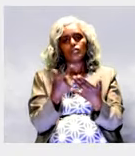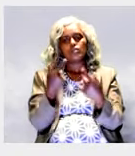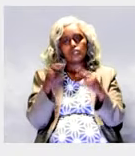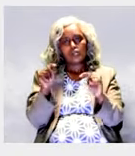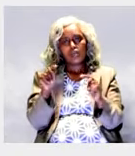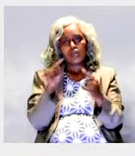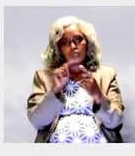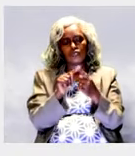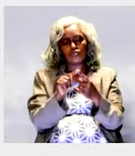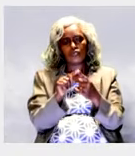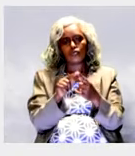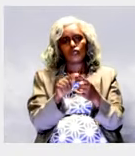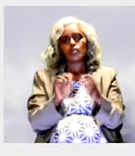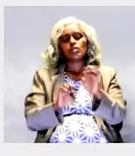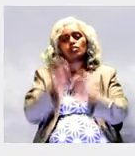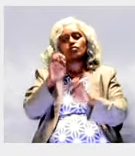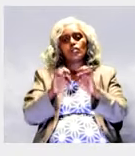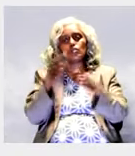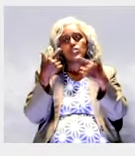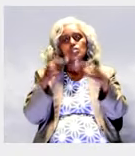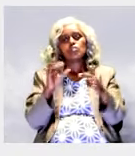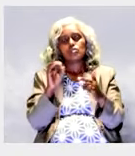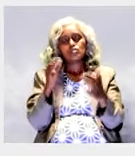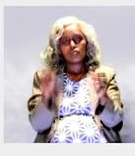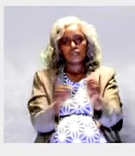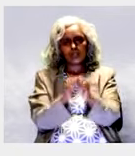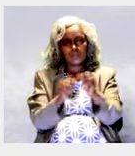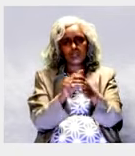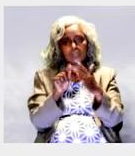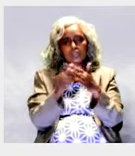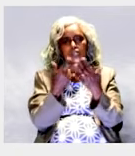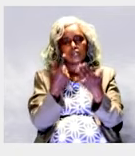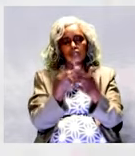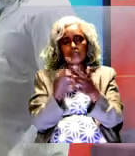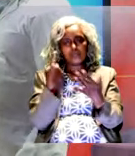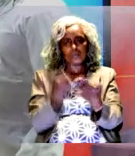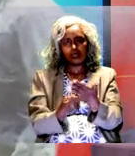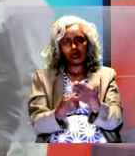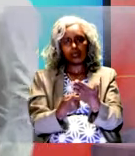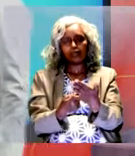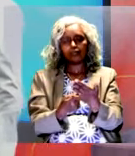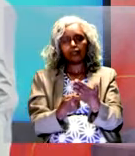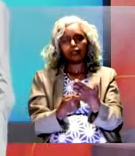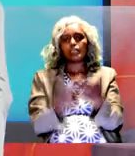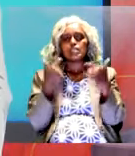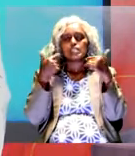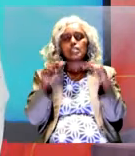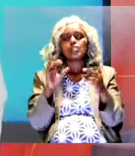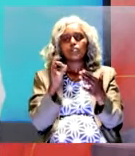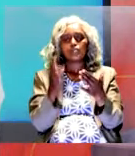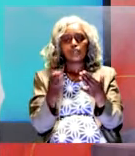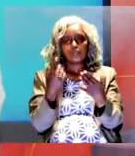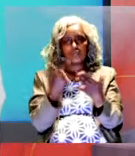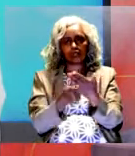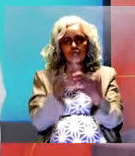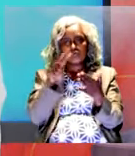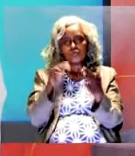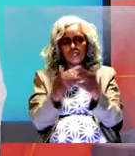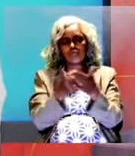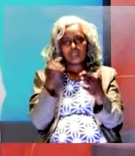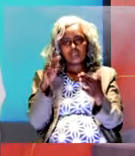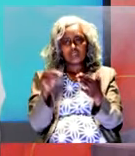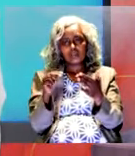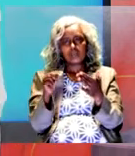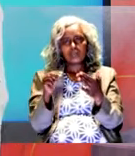try to evaluate limits of a sequence. Let's start from this one. The limit of 2 minus